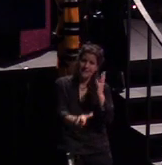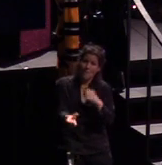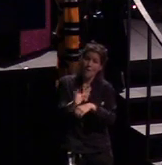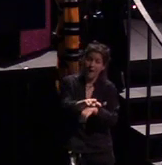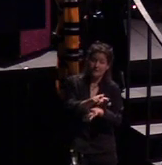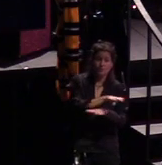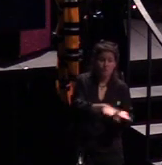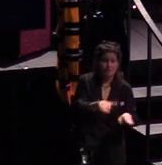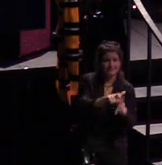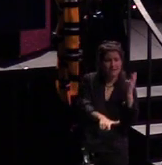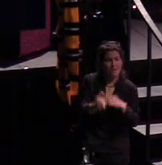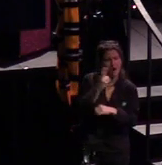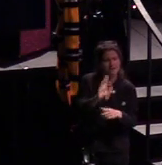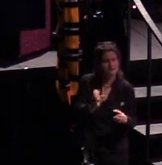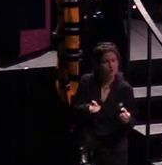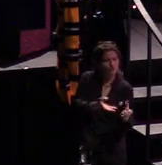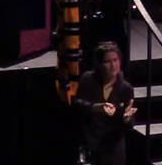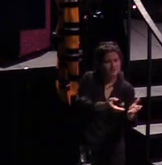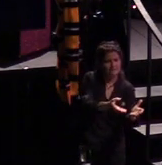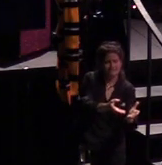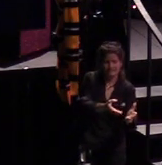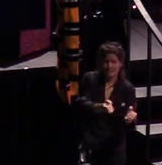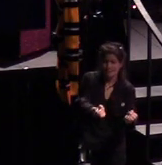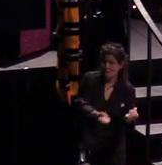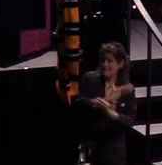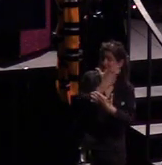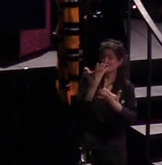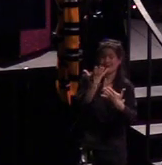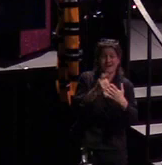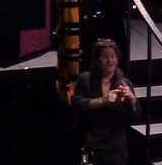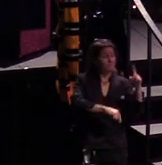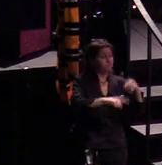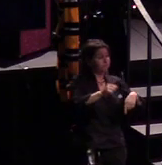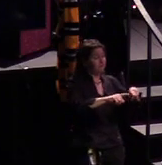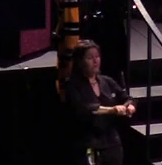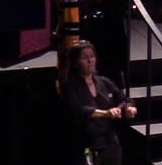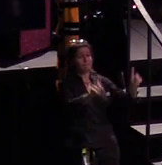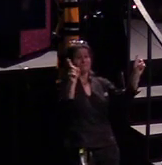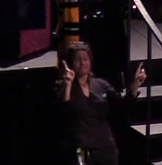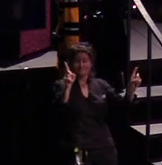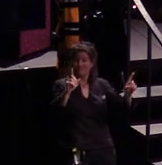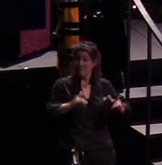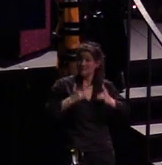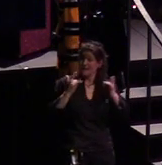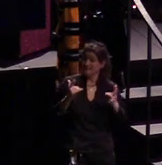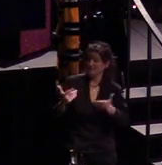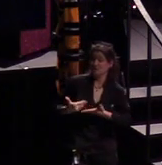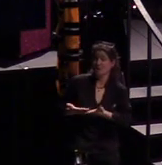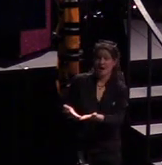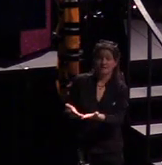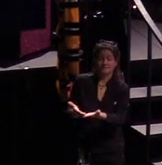contributed and a refreshing ly diverse range of perspectives were shared it was encountering